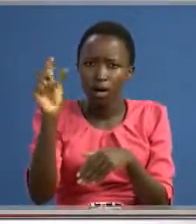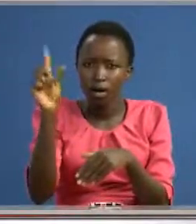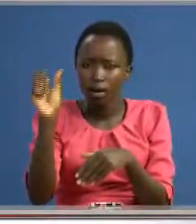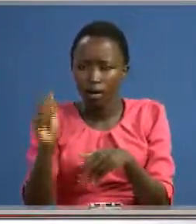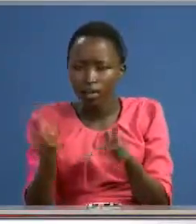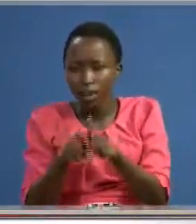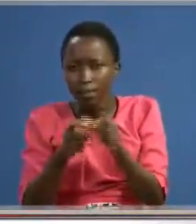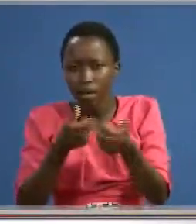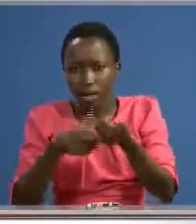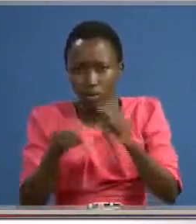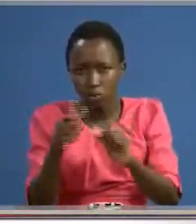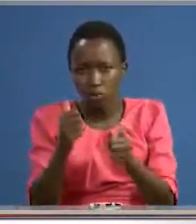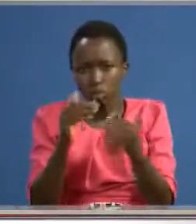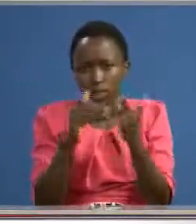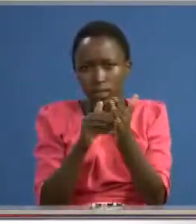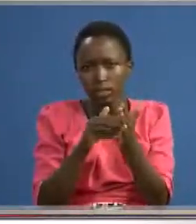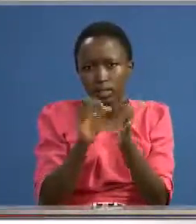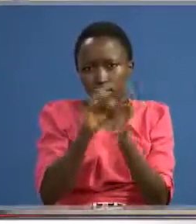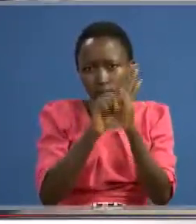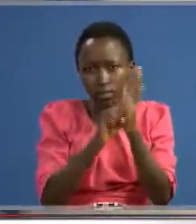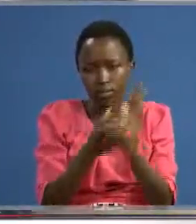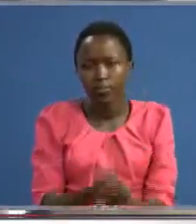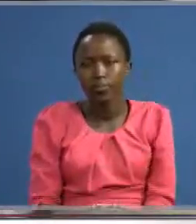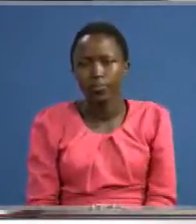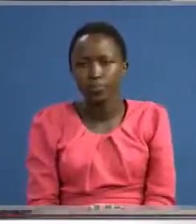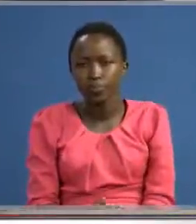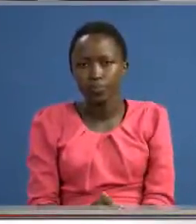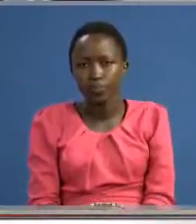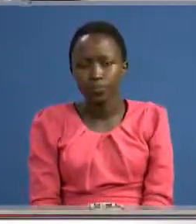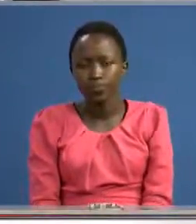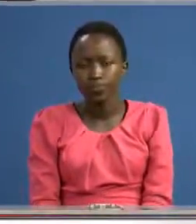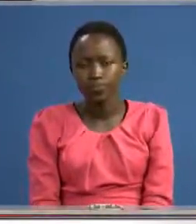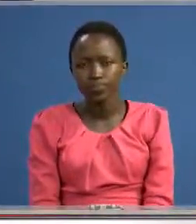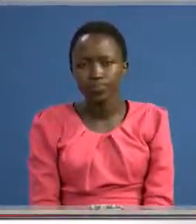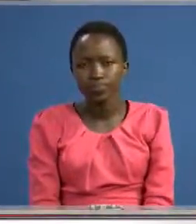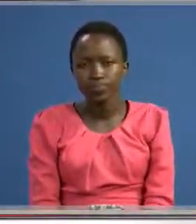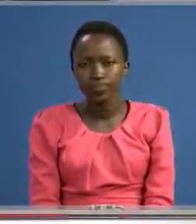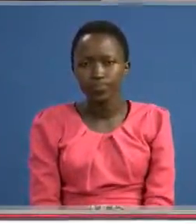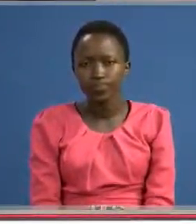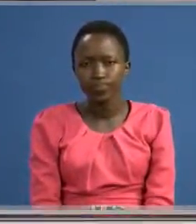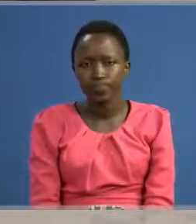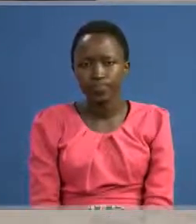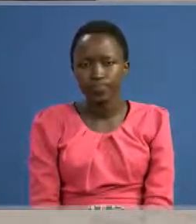action against the state. Anne Meshere, KUTV, Nairobi.